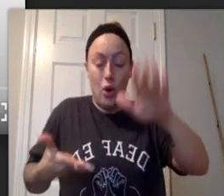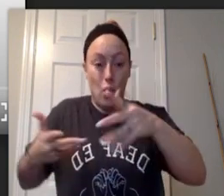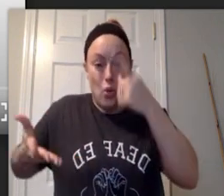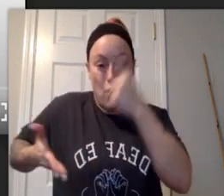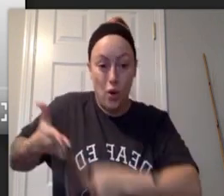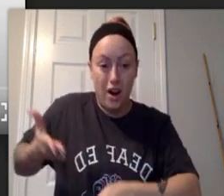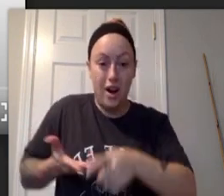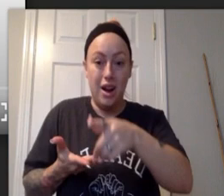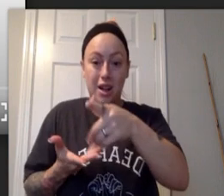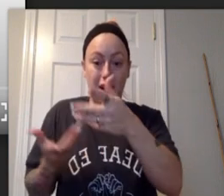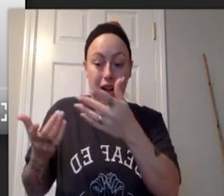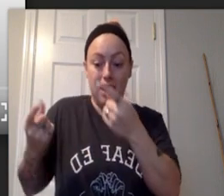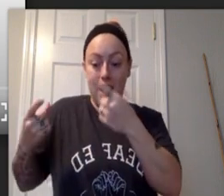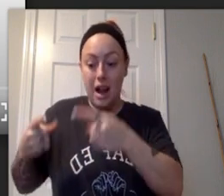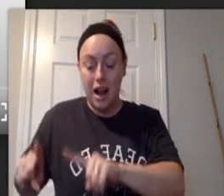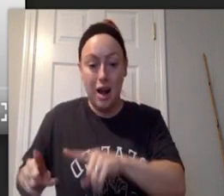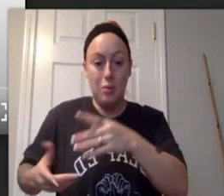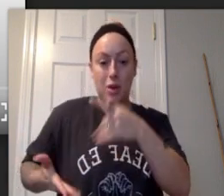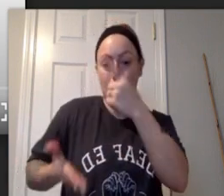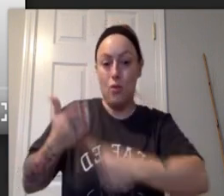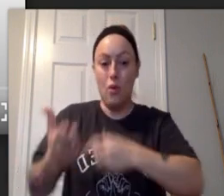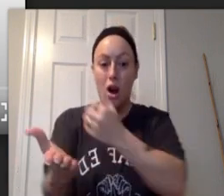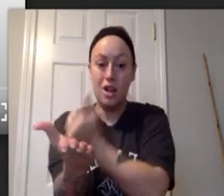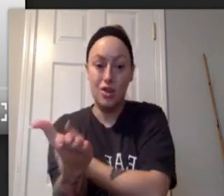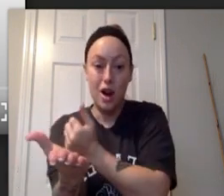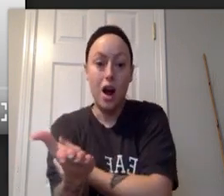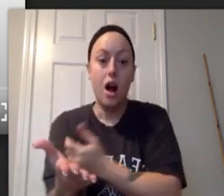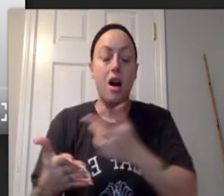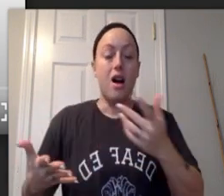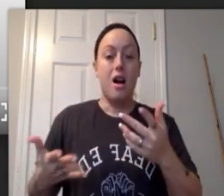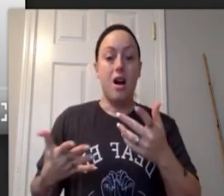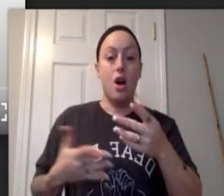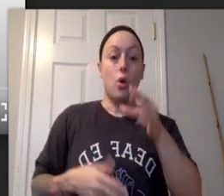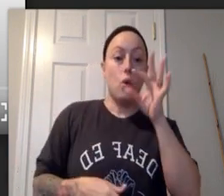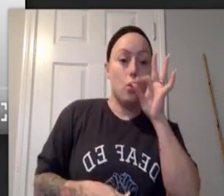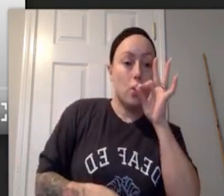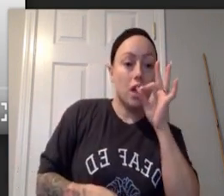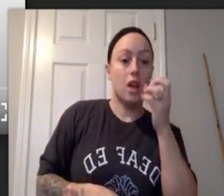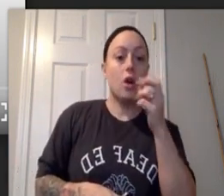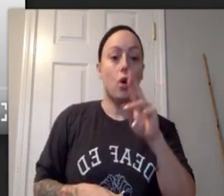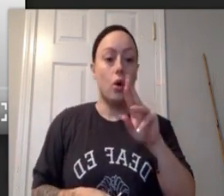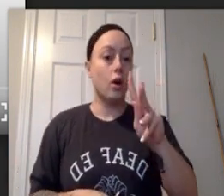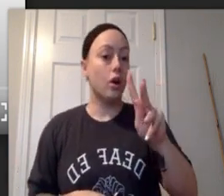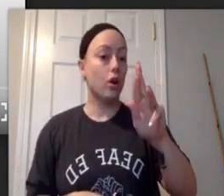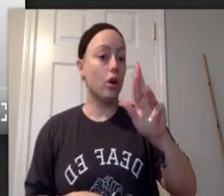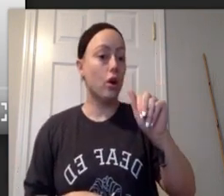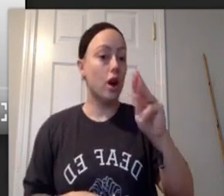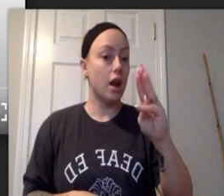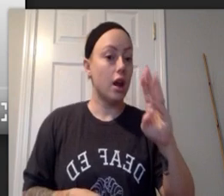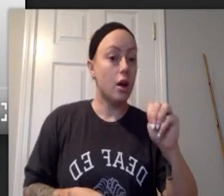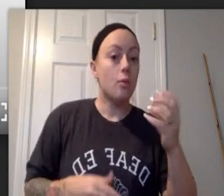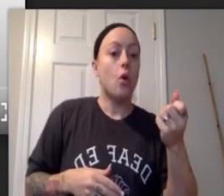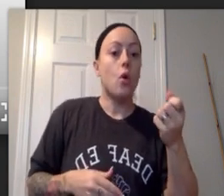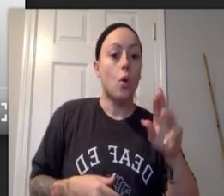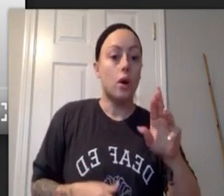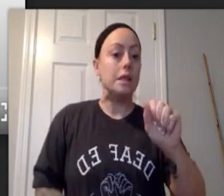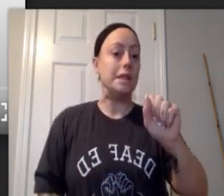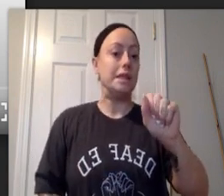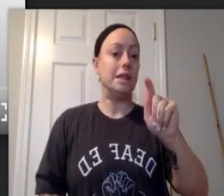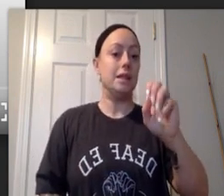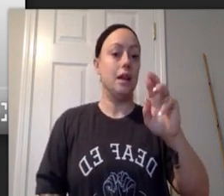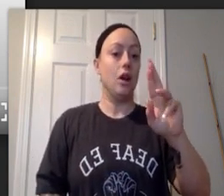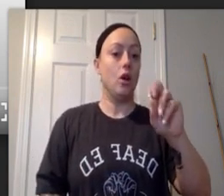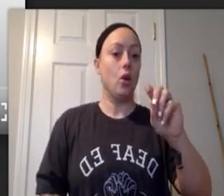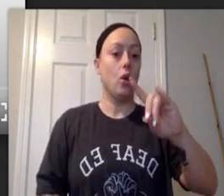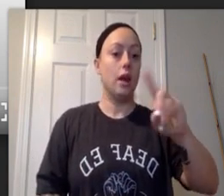use multiple drugs. So was it the weed, or was it the kratom, or was it the steroids, or was it the pills? It could be a